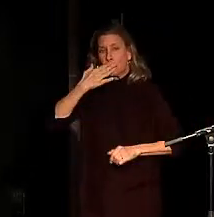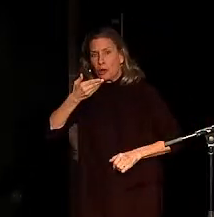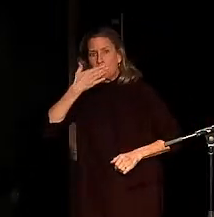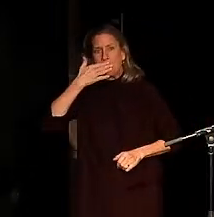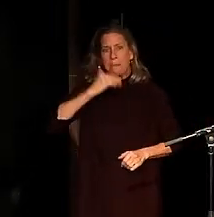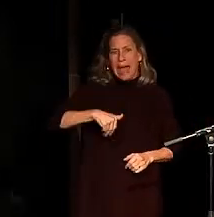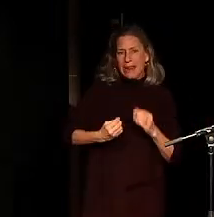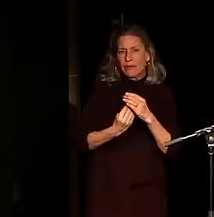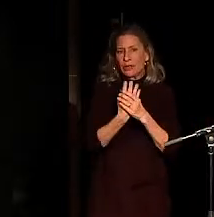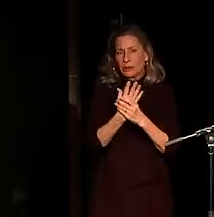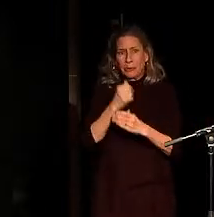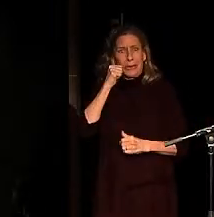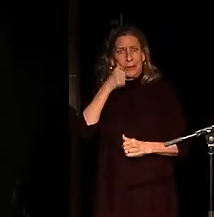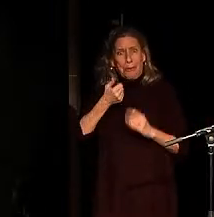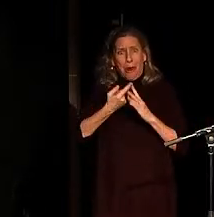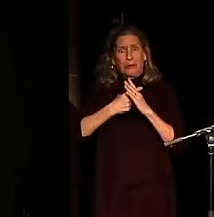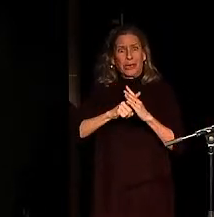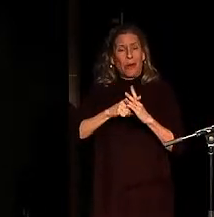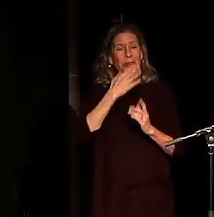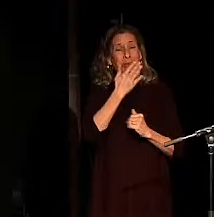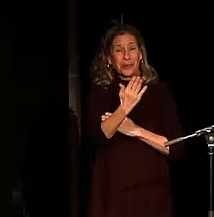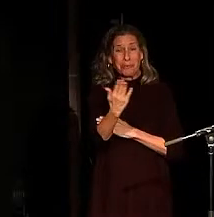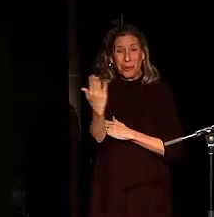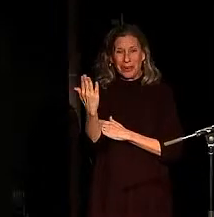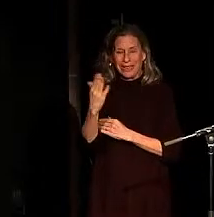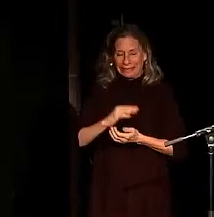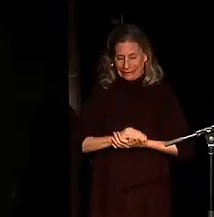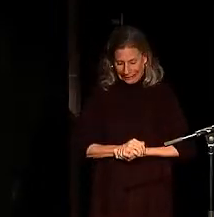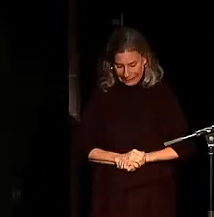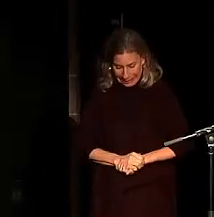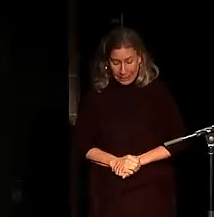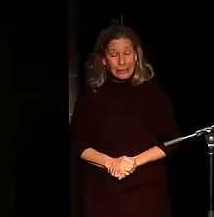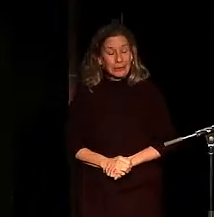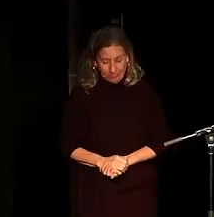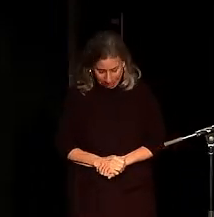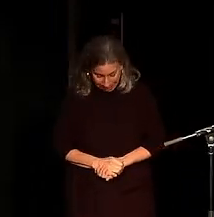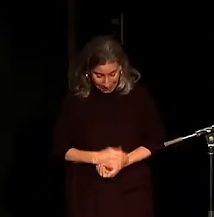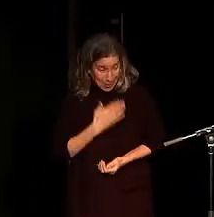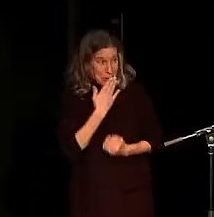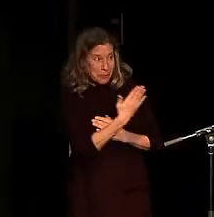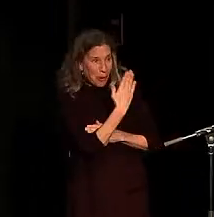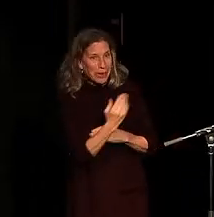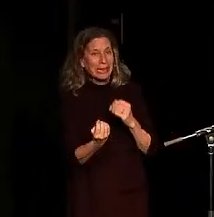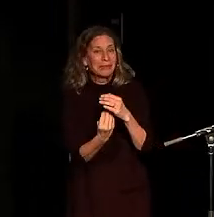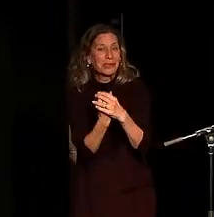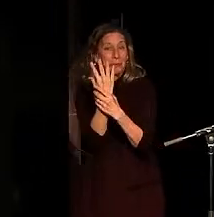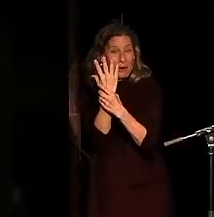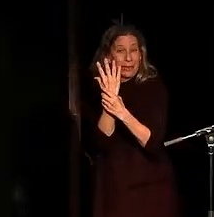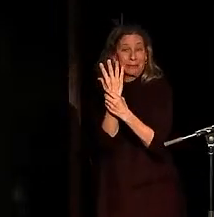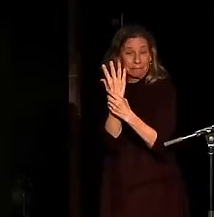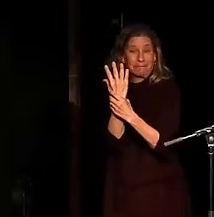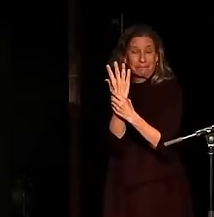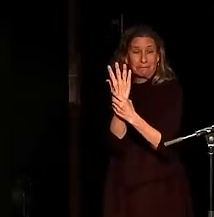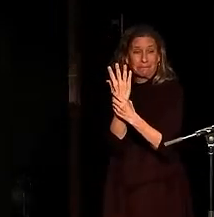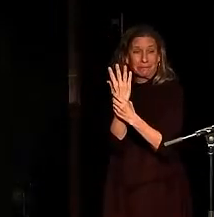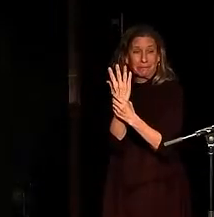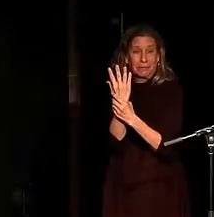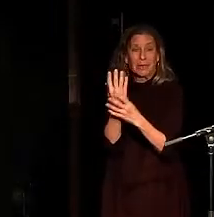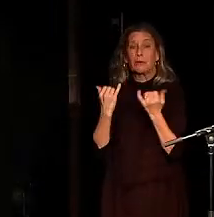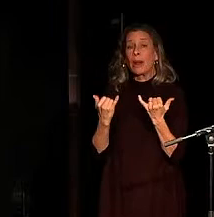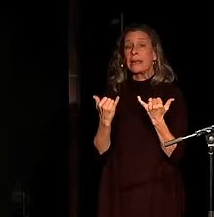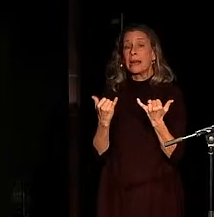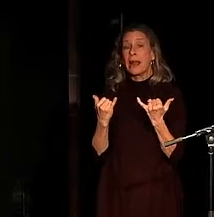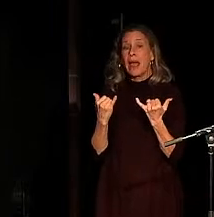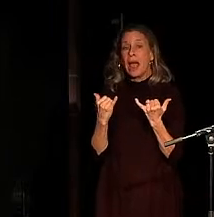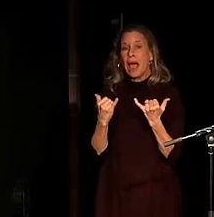the spring semester that starts tomorrow? Good morning, everyone. Morning. Spring, we are closing in